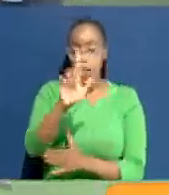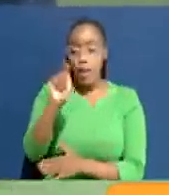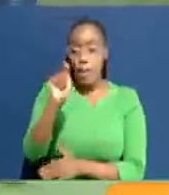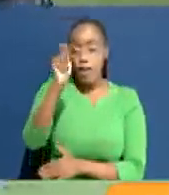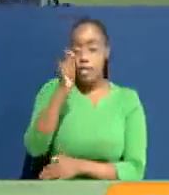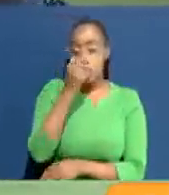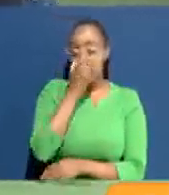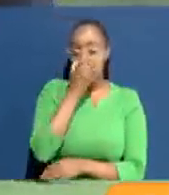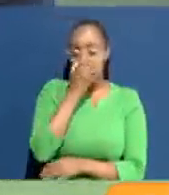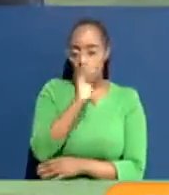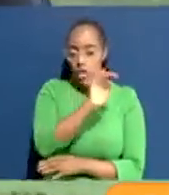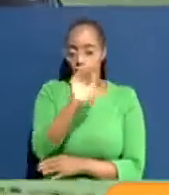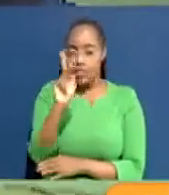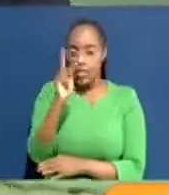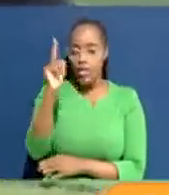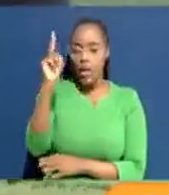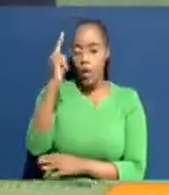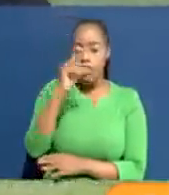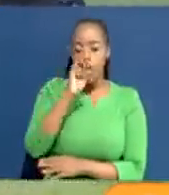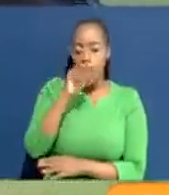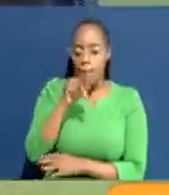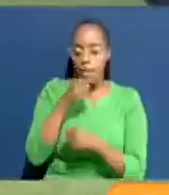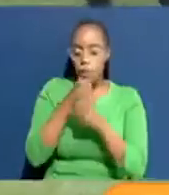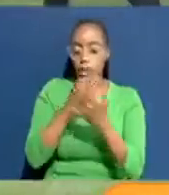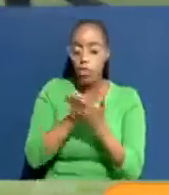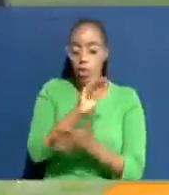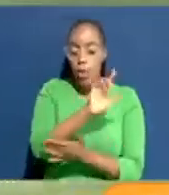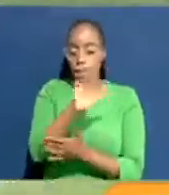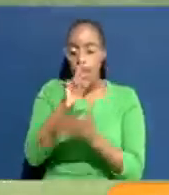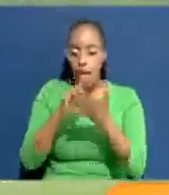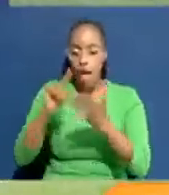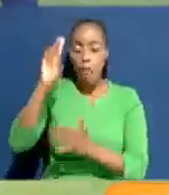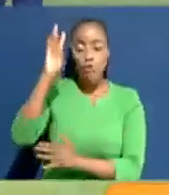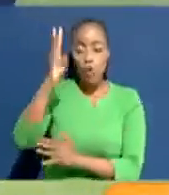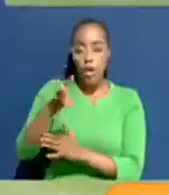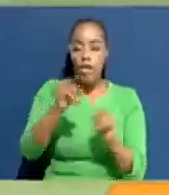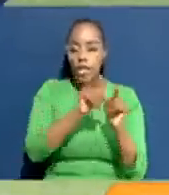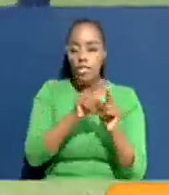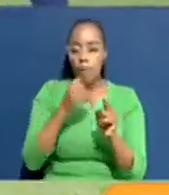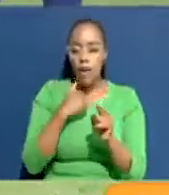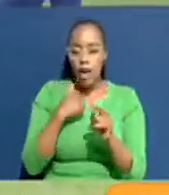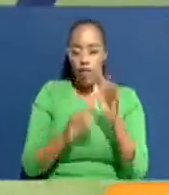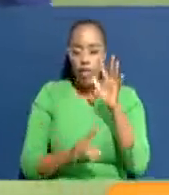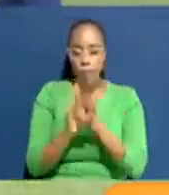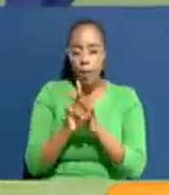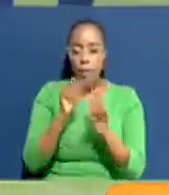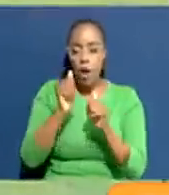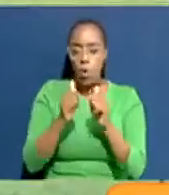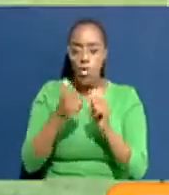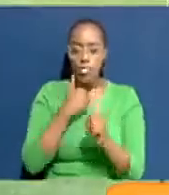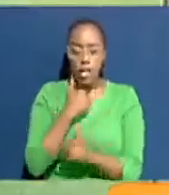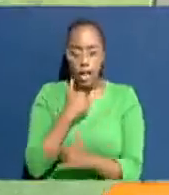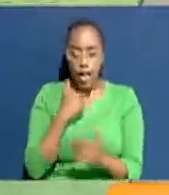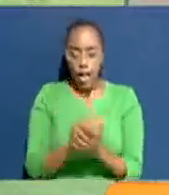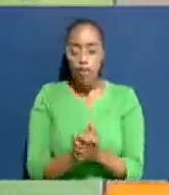President William Ruto rallied Kenya Kwanza MPs to ensure the bill sailed through despite the uproar that had greeted it.